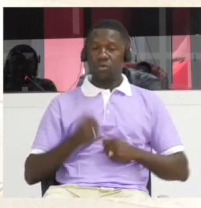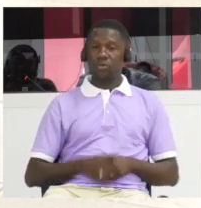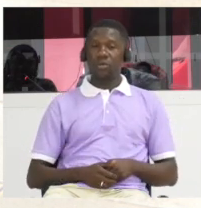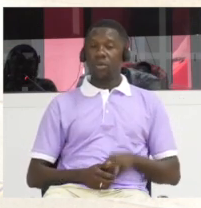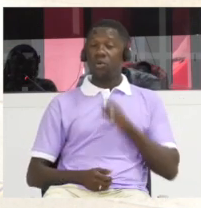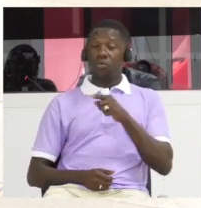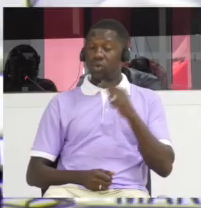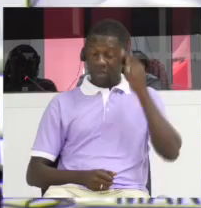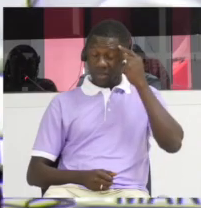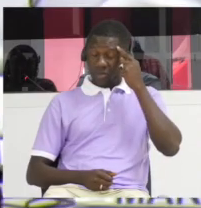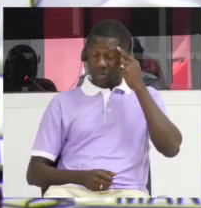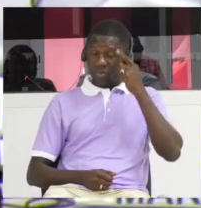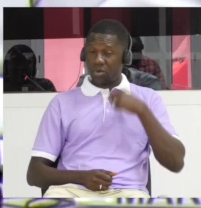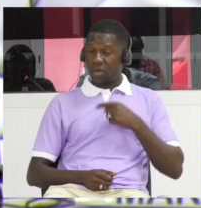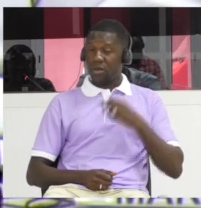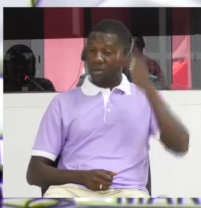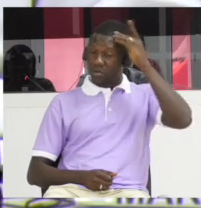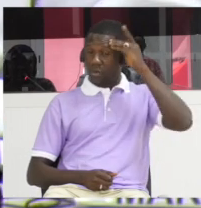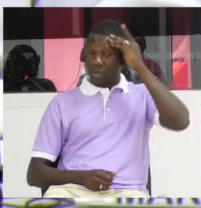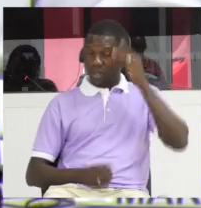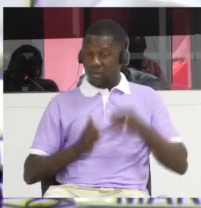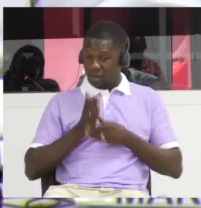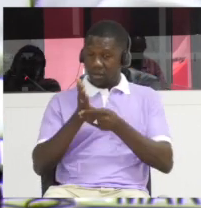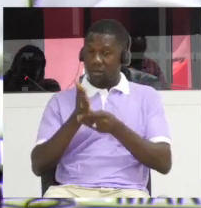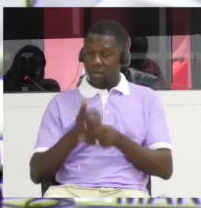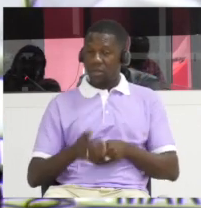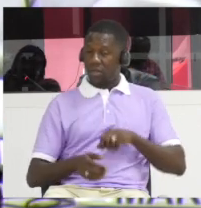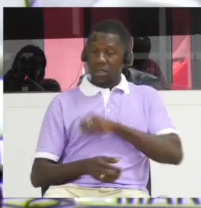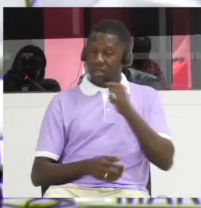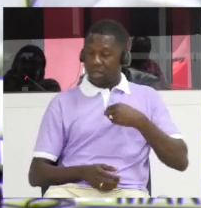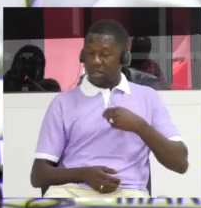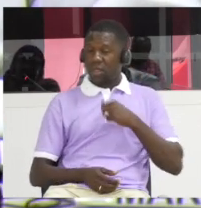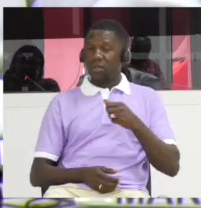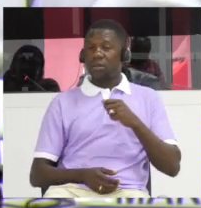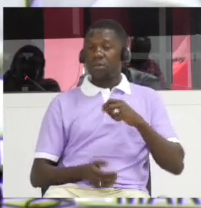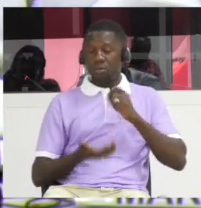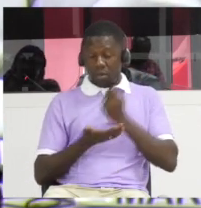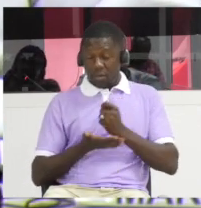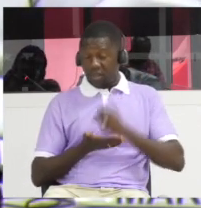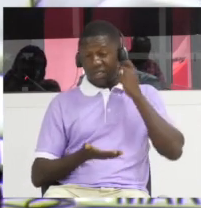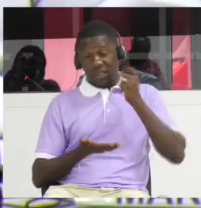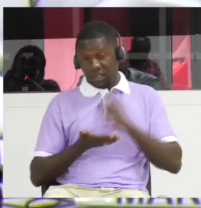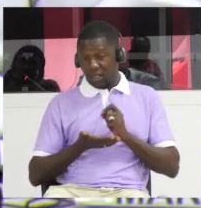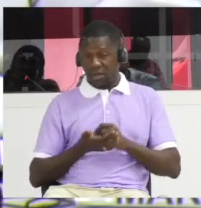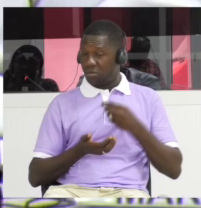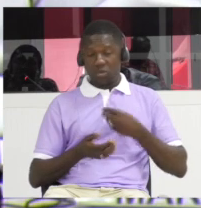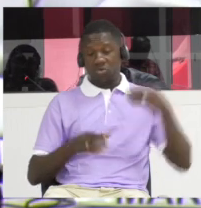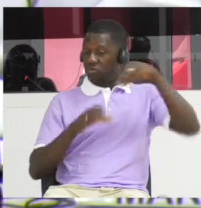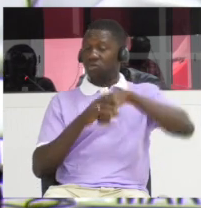decision by the political leadership, and as permanent secretary, I was not involved in the